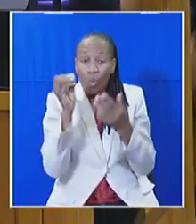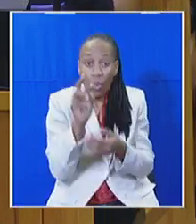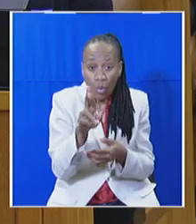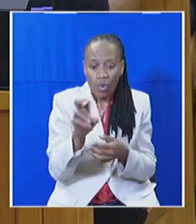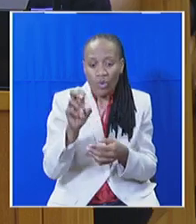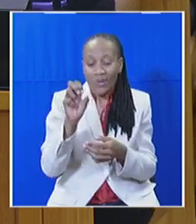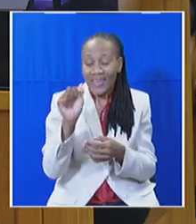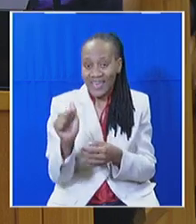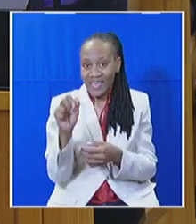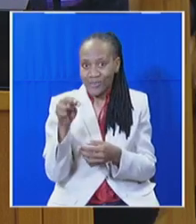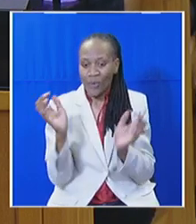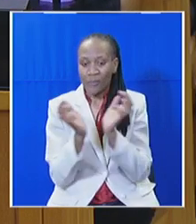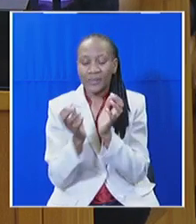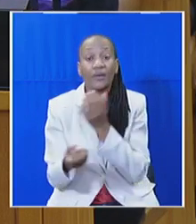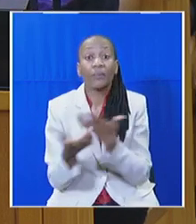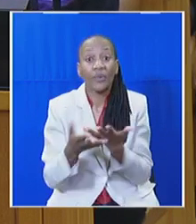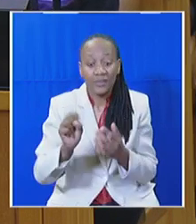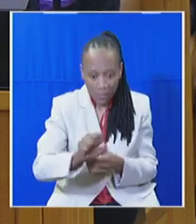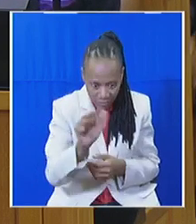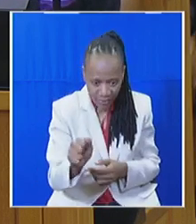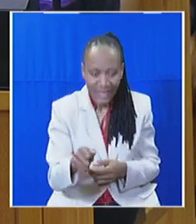That's why